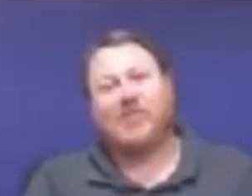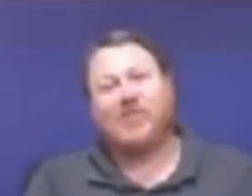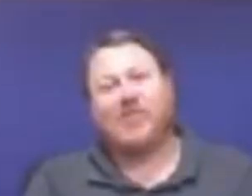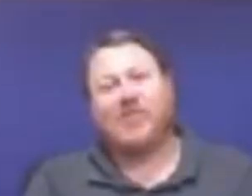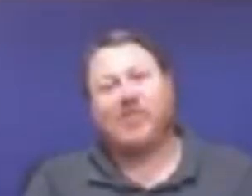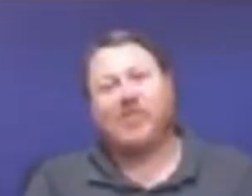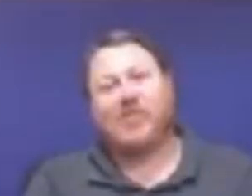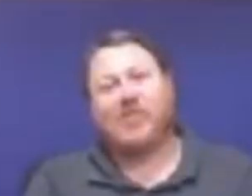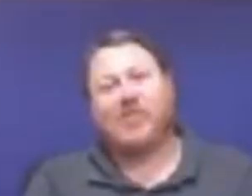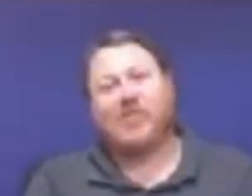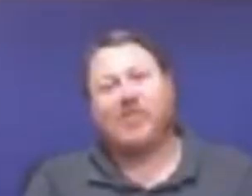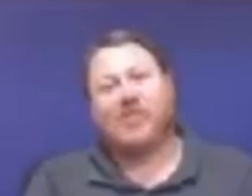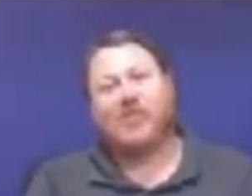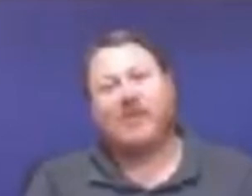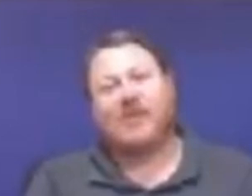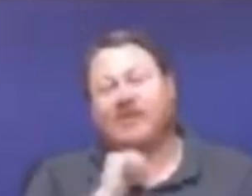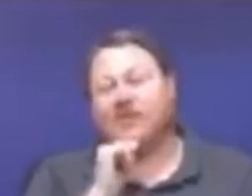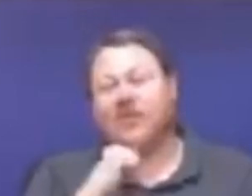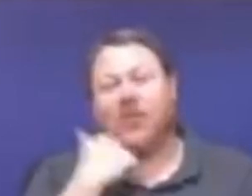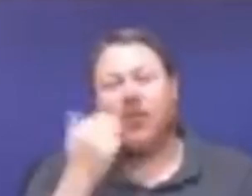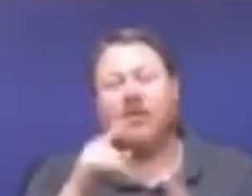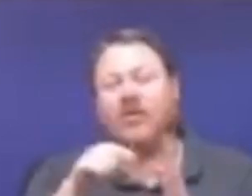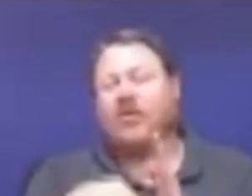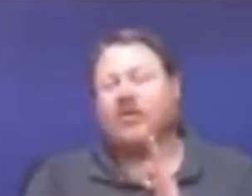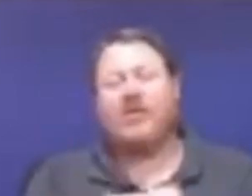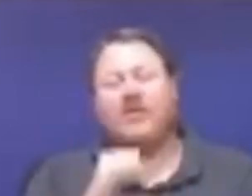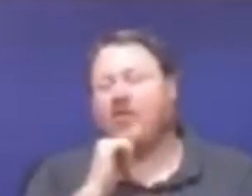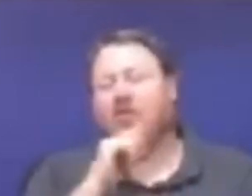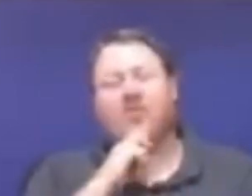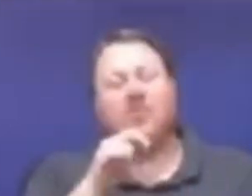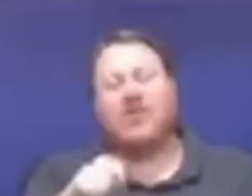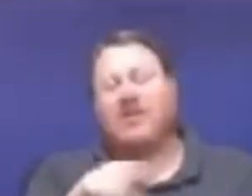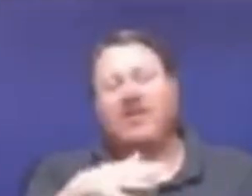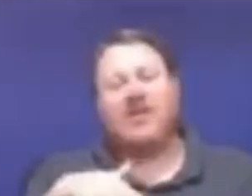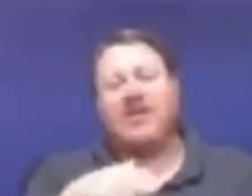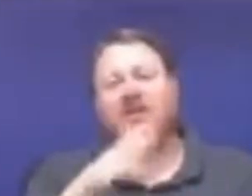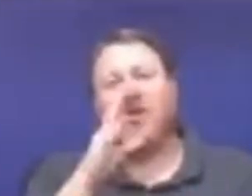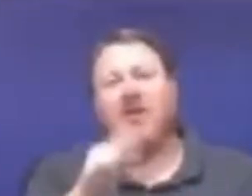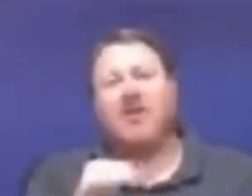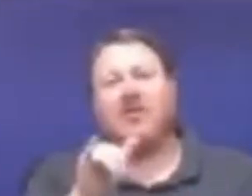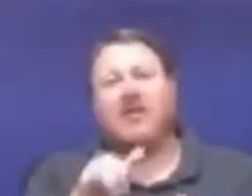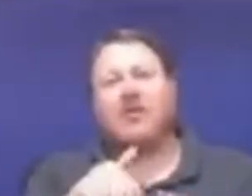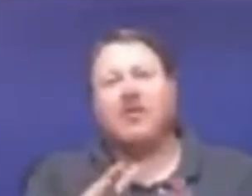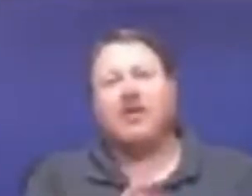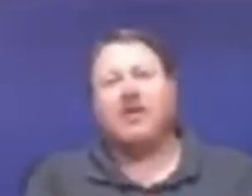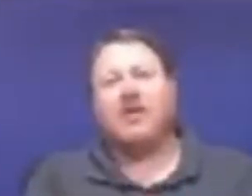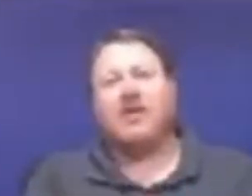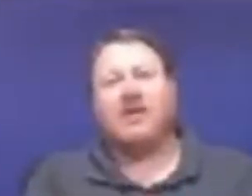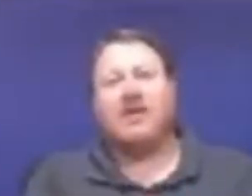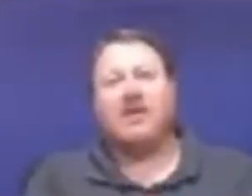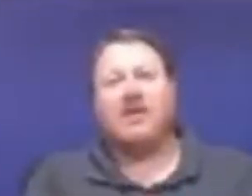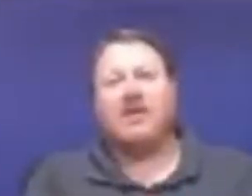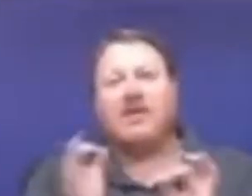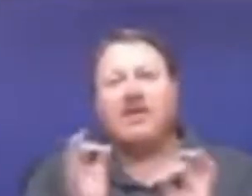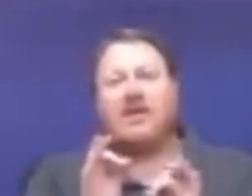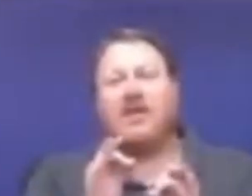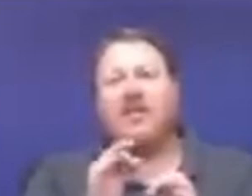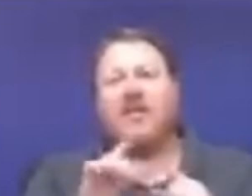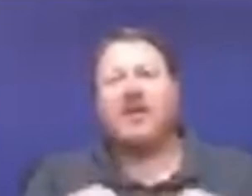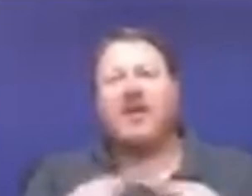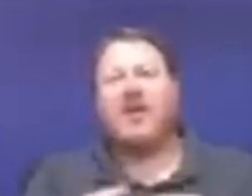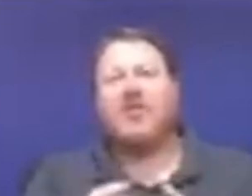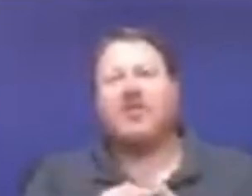I don't want to go into that. Don't use this platform to want to ask. There is nothing that I'm unable to answer.